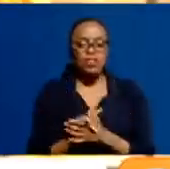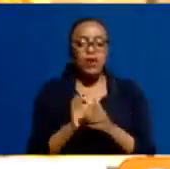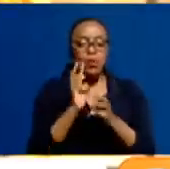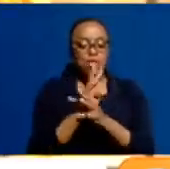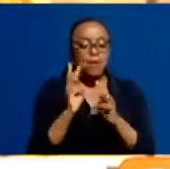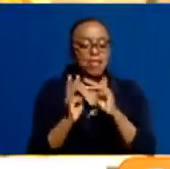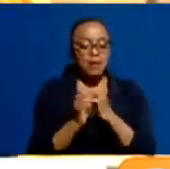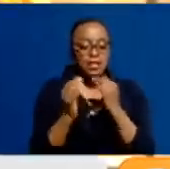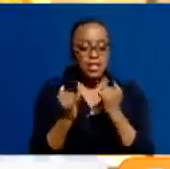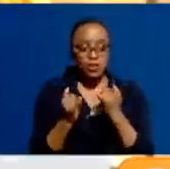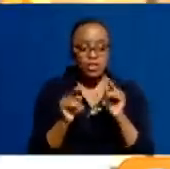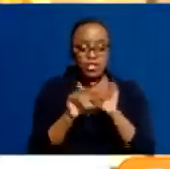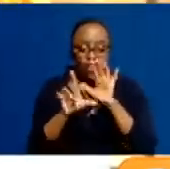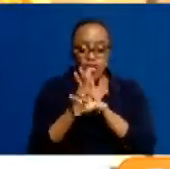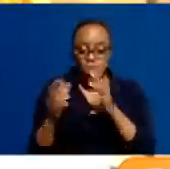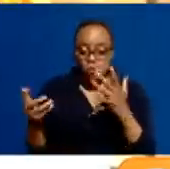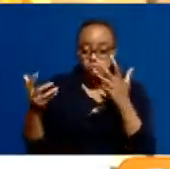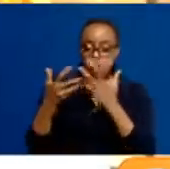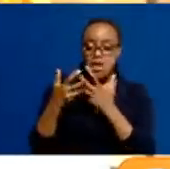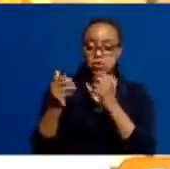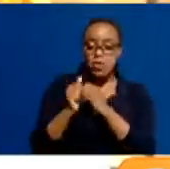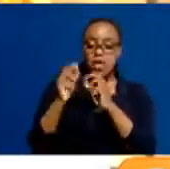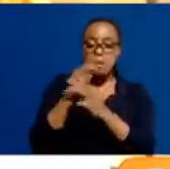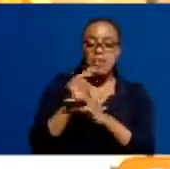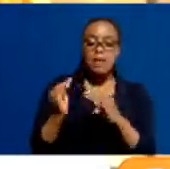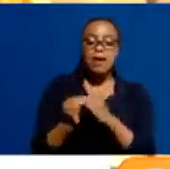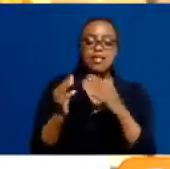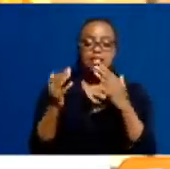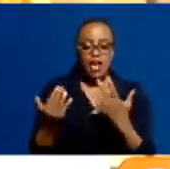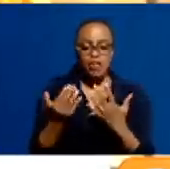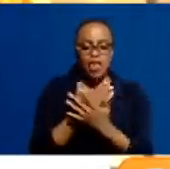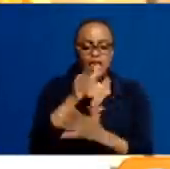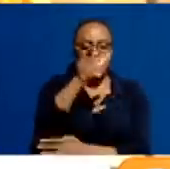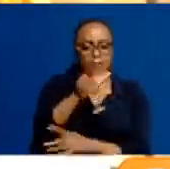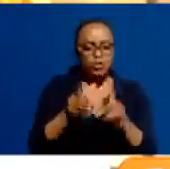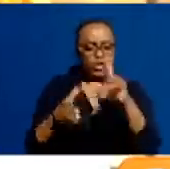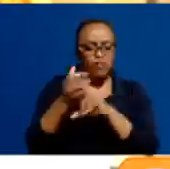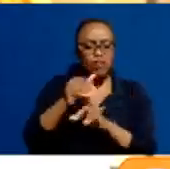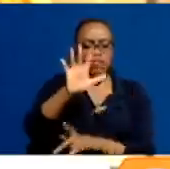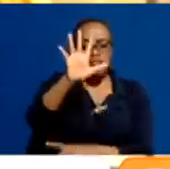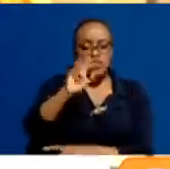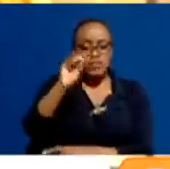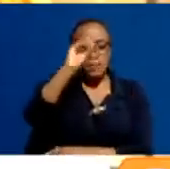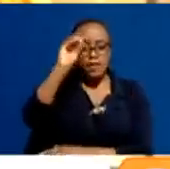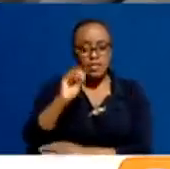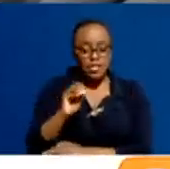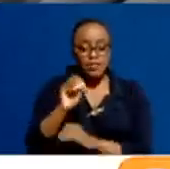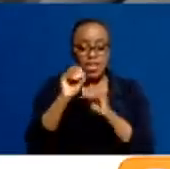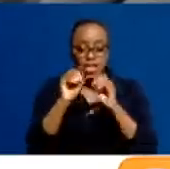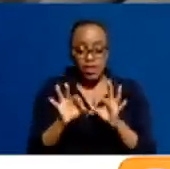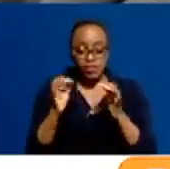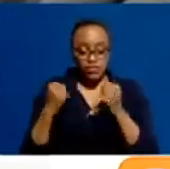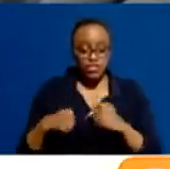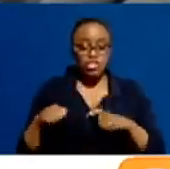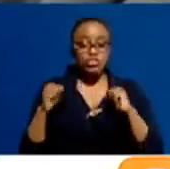Mathematically, and this is where the law meets mathematics, no candidate attained the 50%. If the